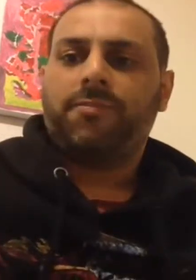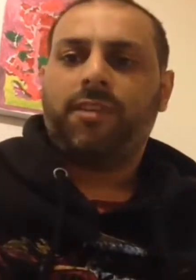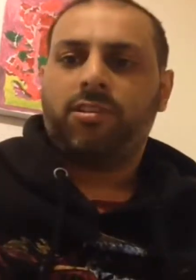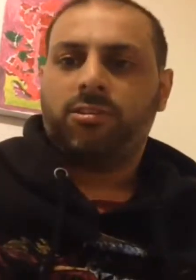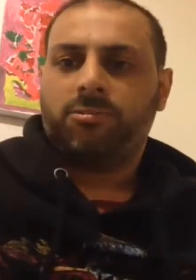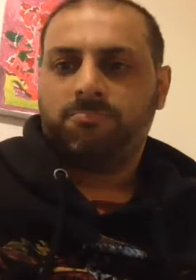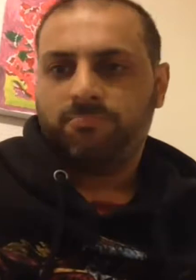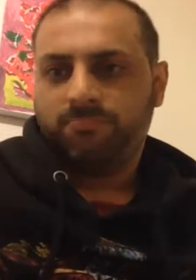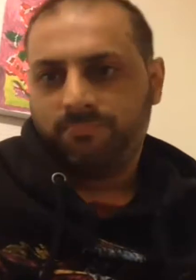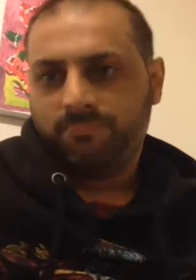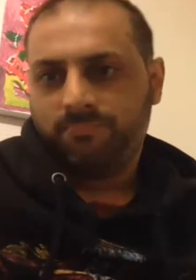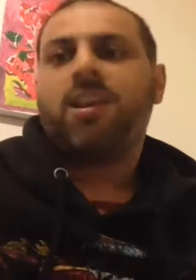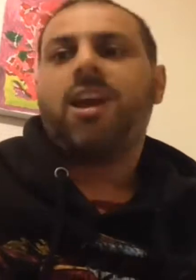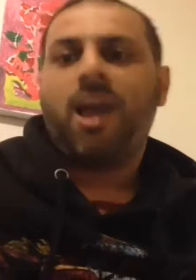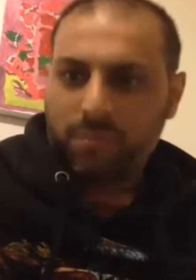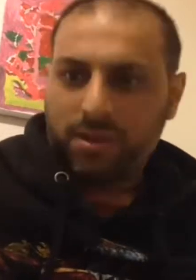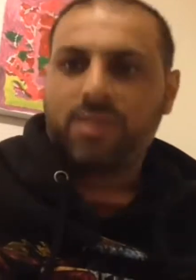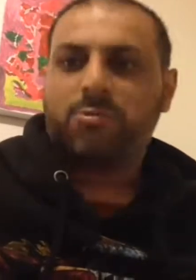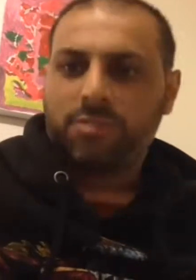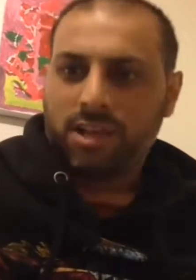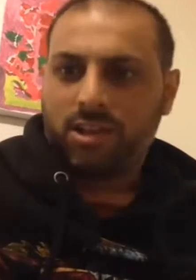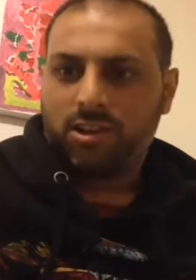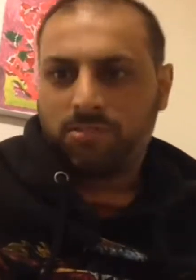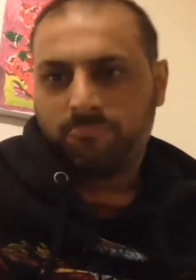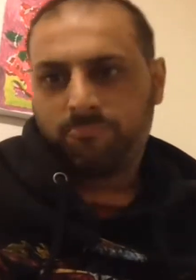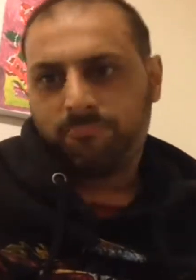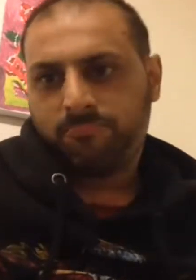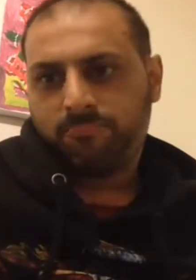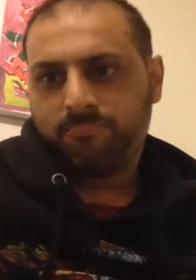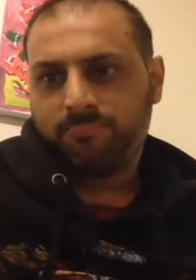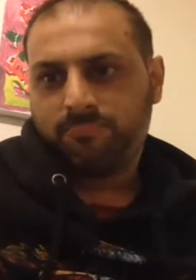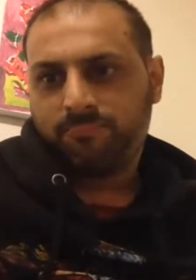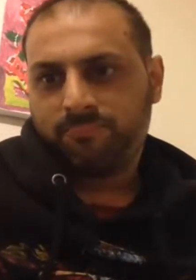Pulling my friend. Happy together.